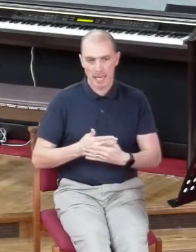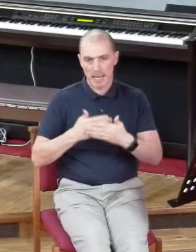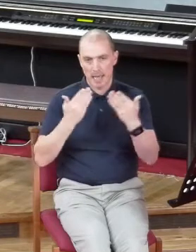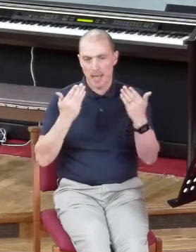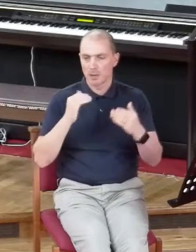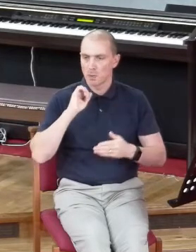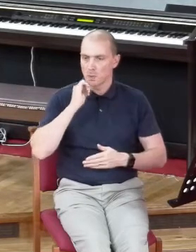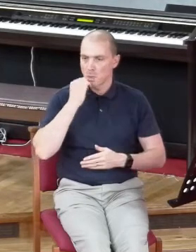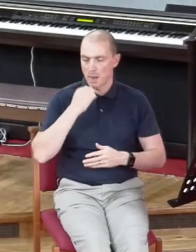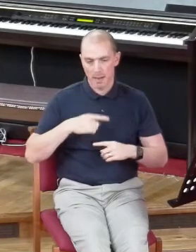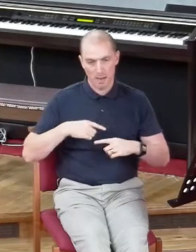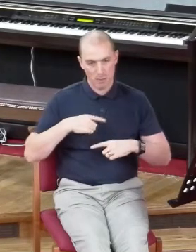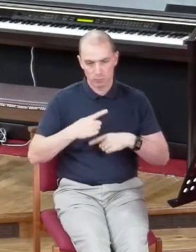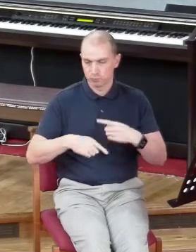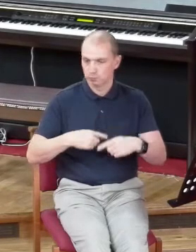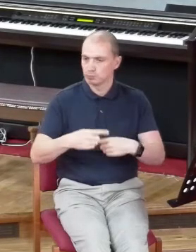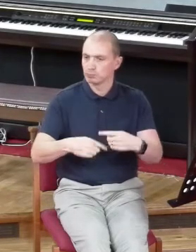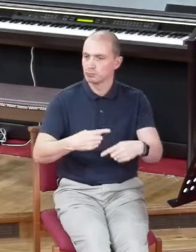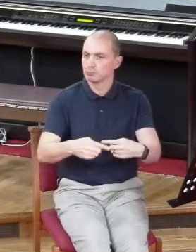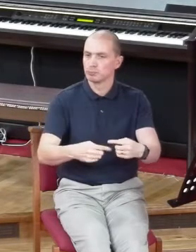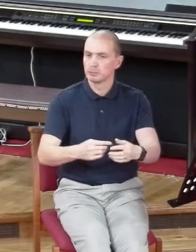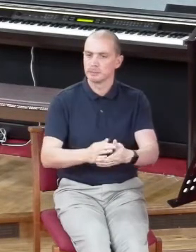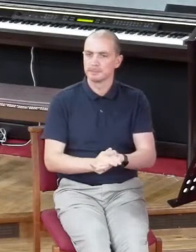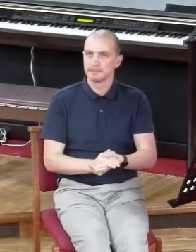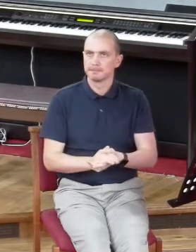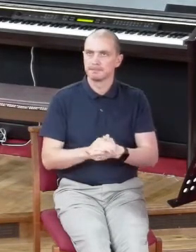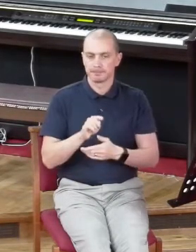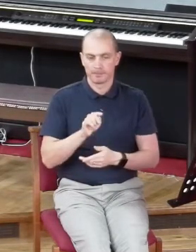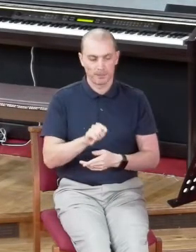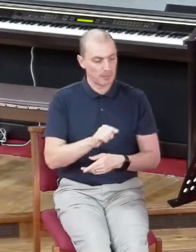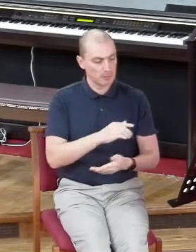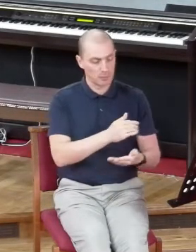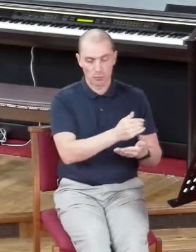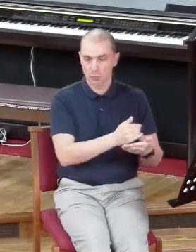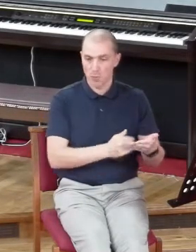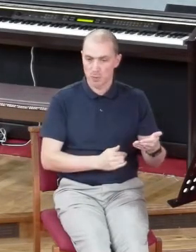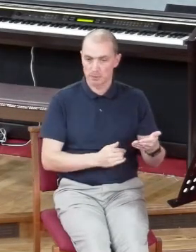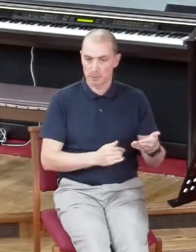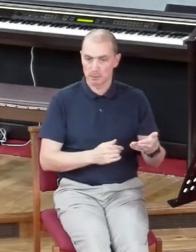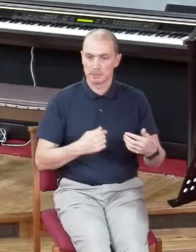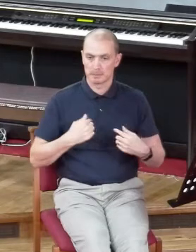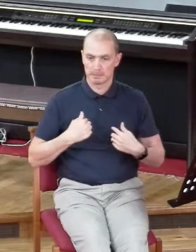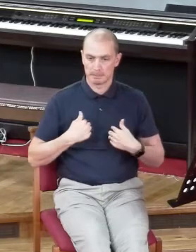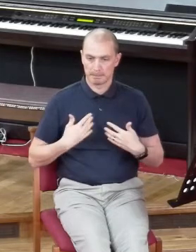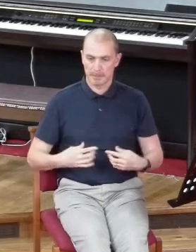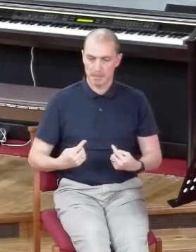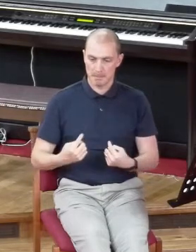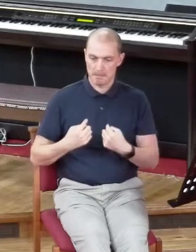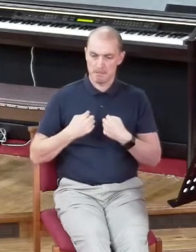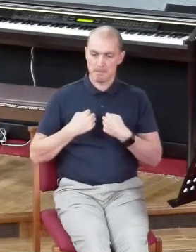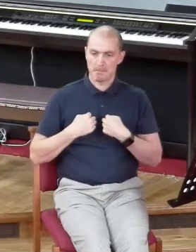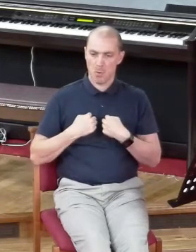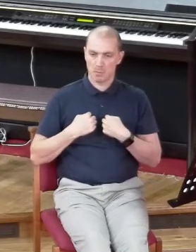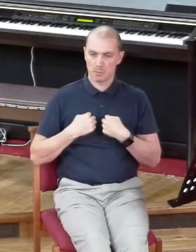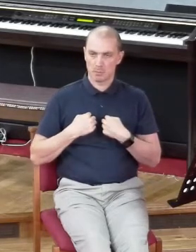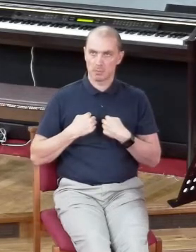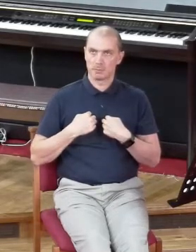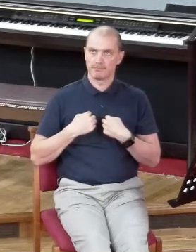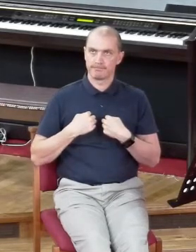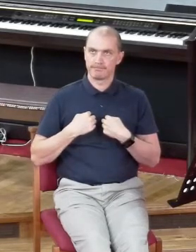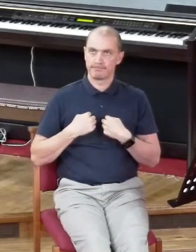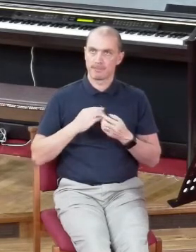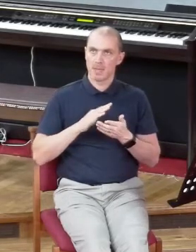gospel. And of this gospel, I was appointed a herald and an apostle